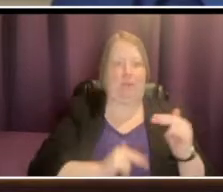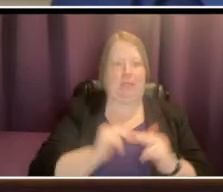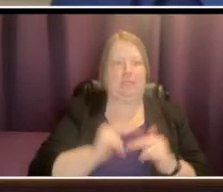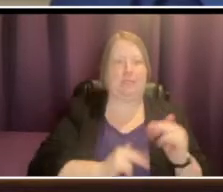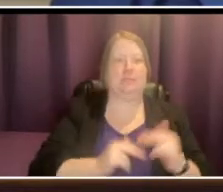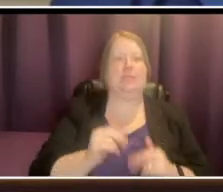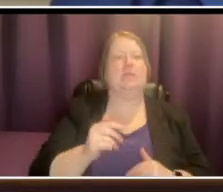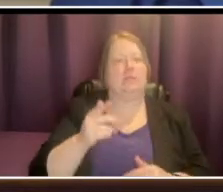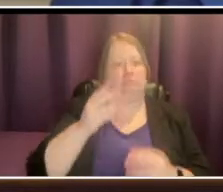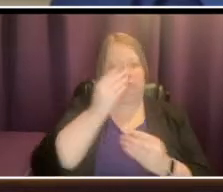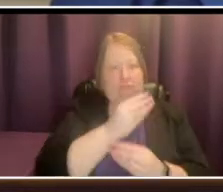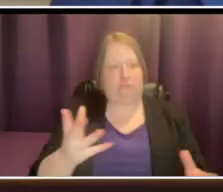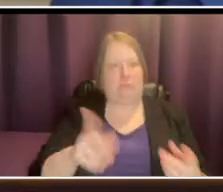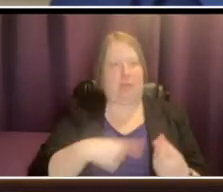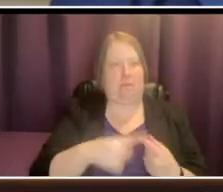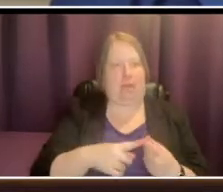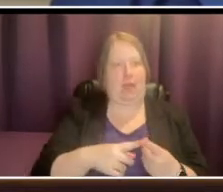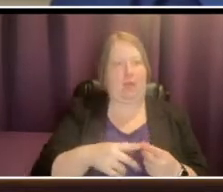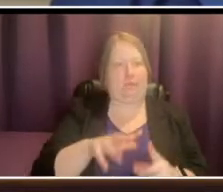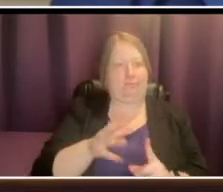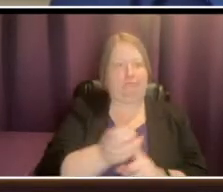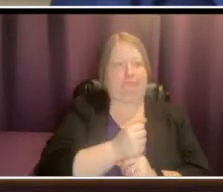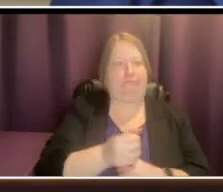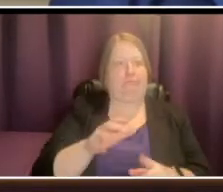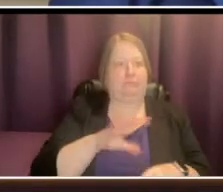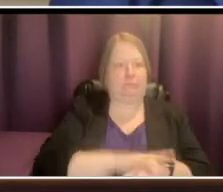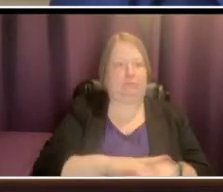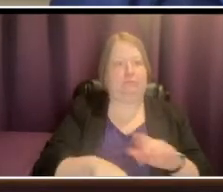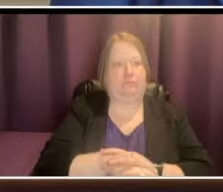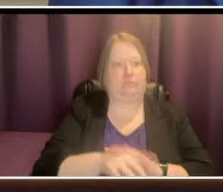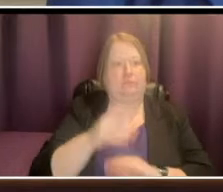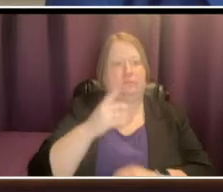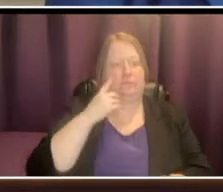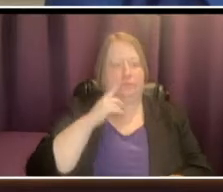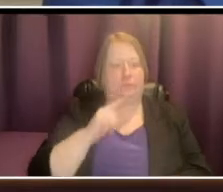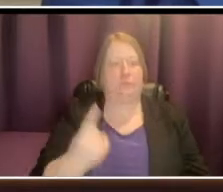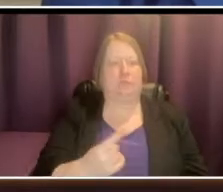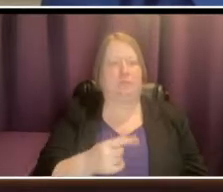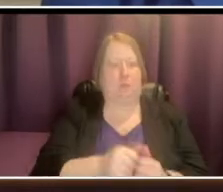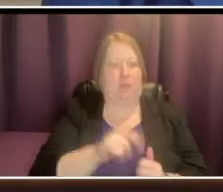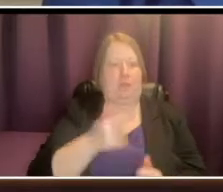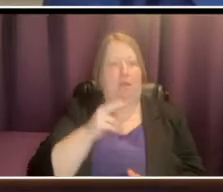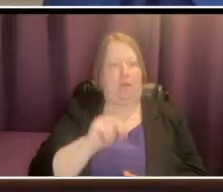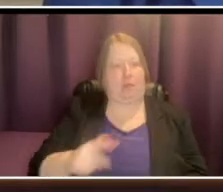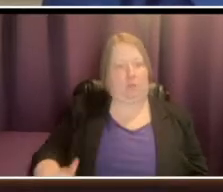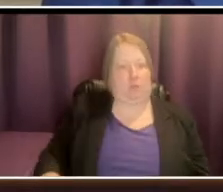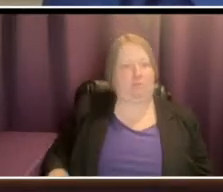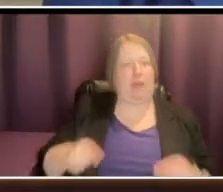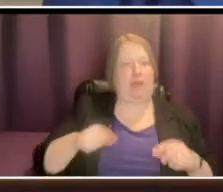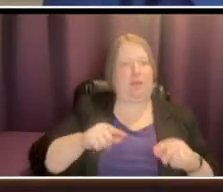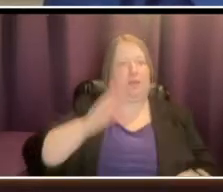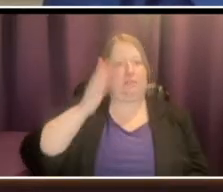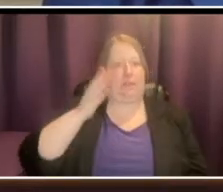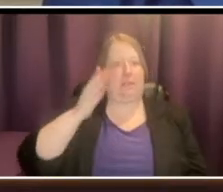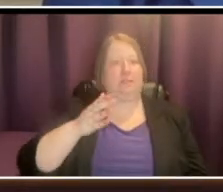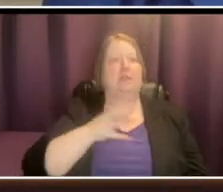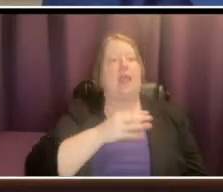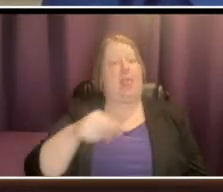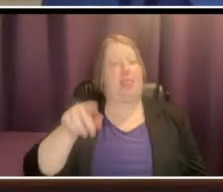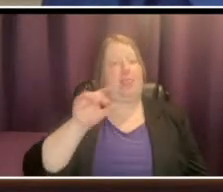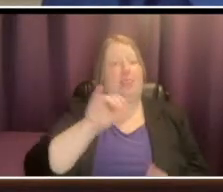waistband. And during the speech, the weapons-related arrests continued. At 12:13